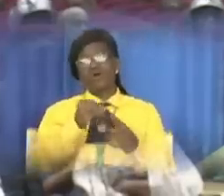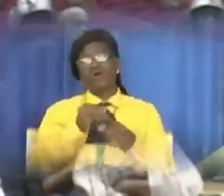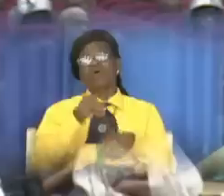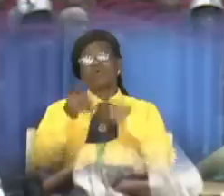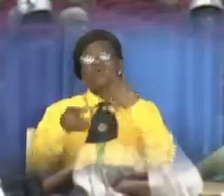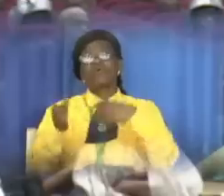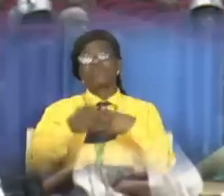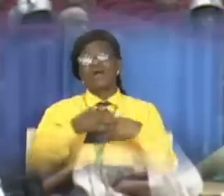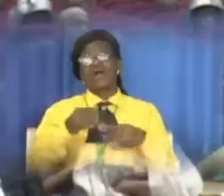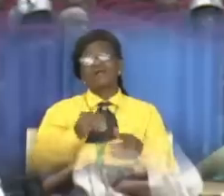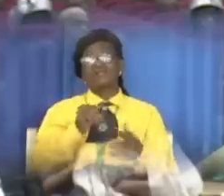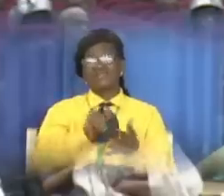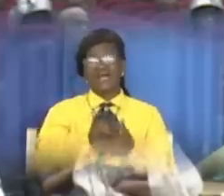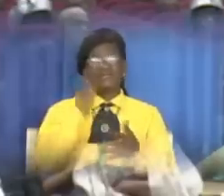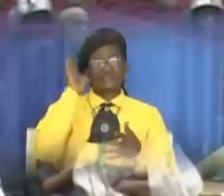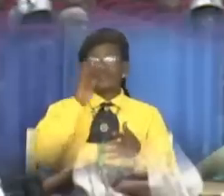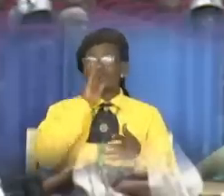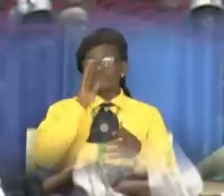18 months wasted.